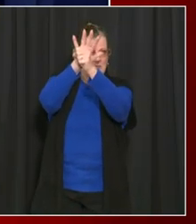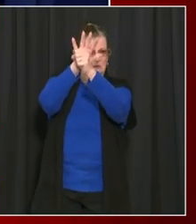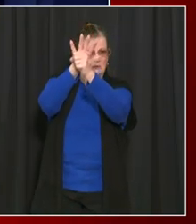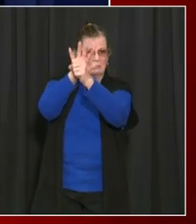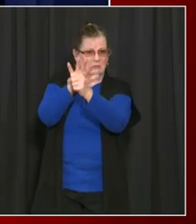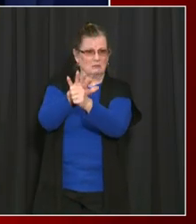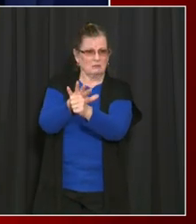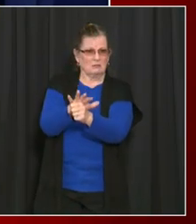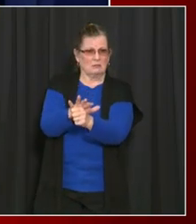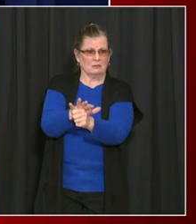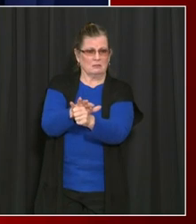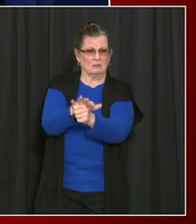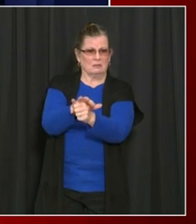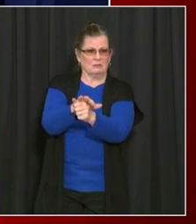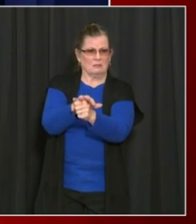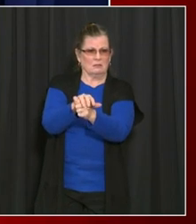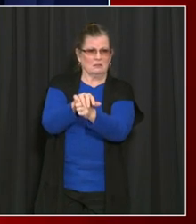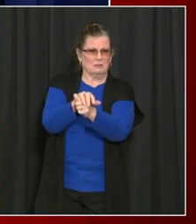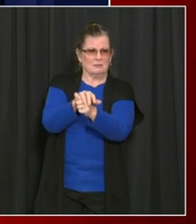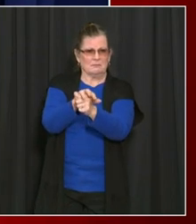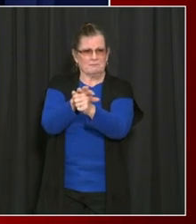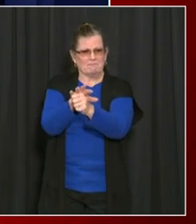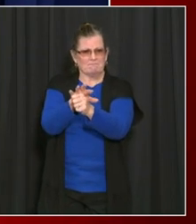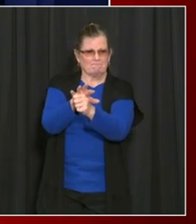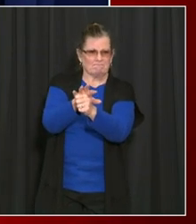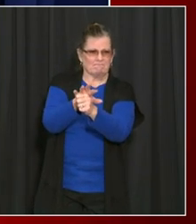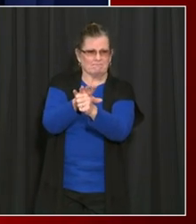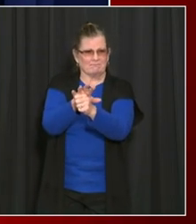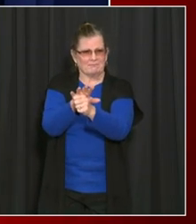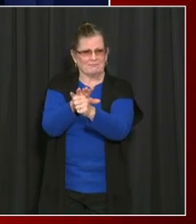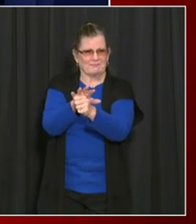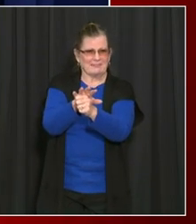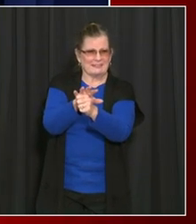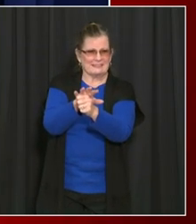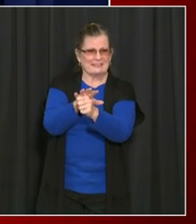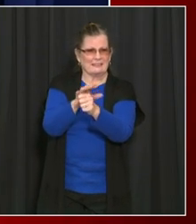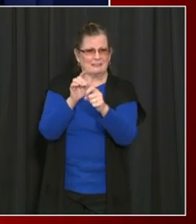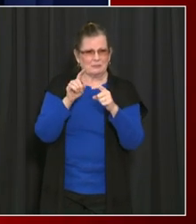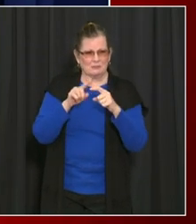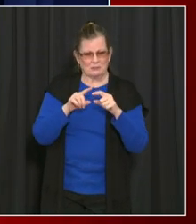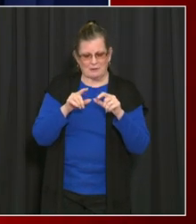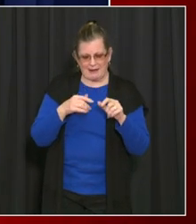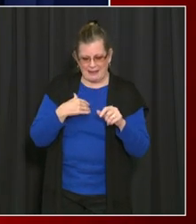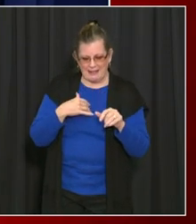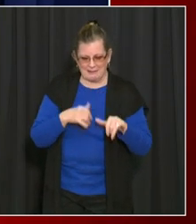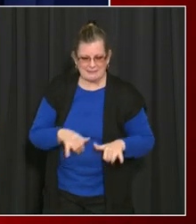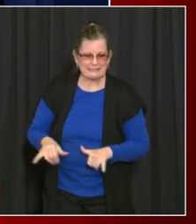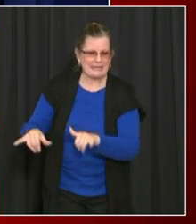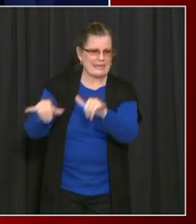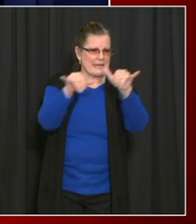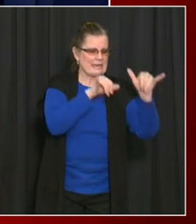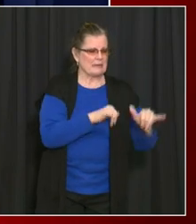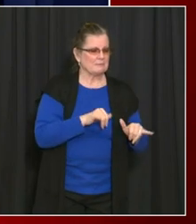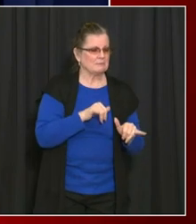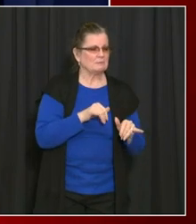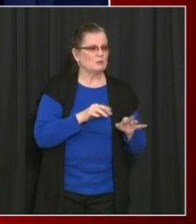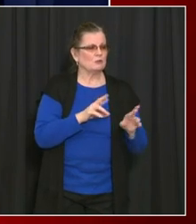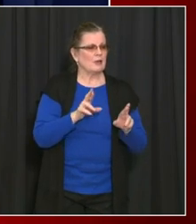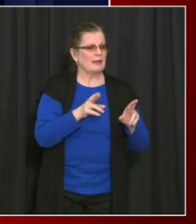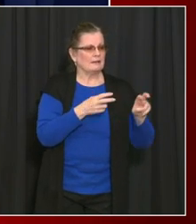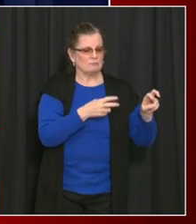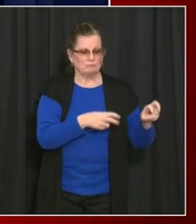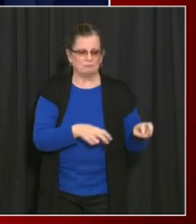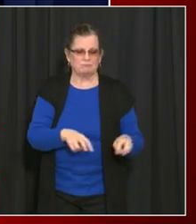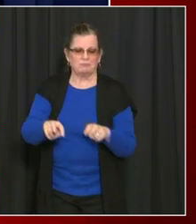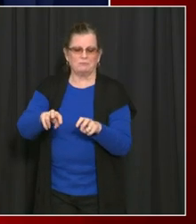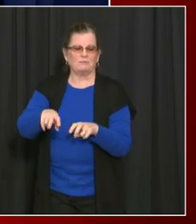to largely move in step. And I think that will continue to be the case. Regardless